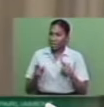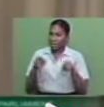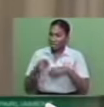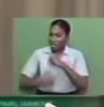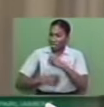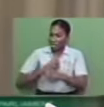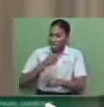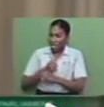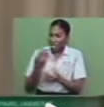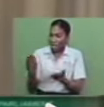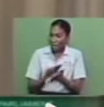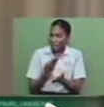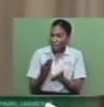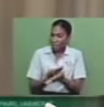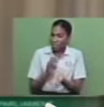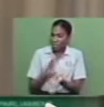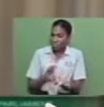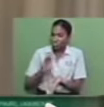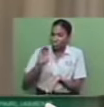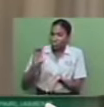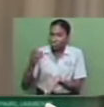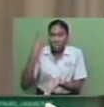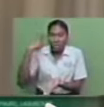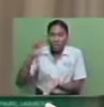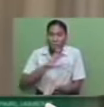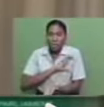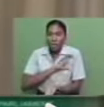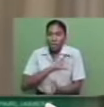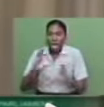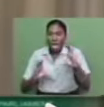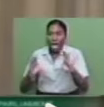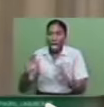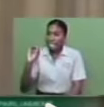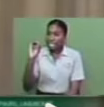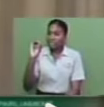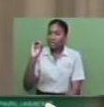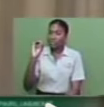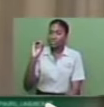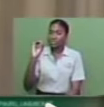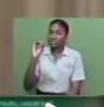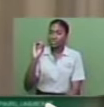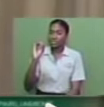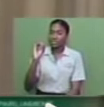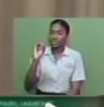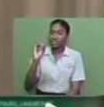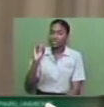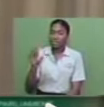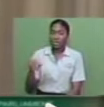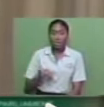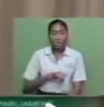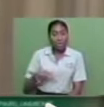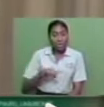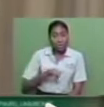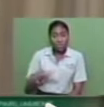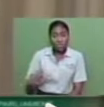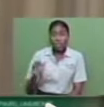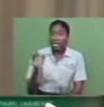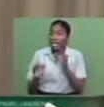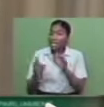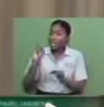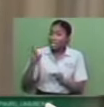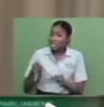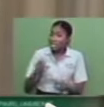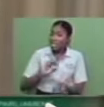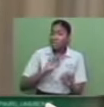for vehicles to the TTPS. This also reduces the maintenance required by the fleet, resulting in